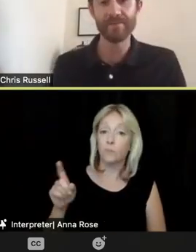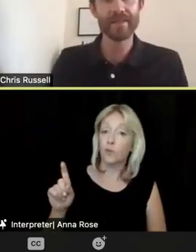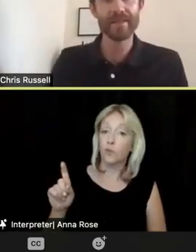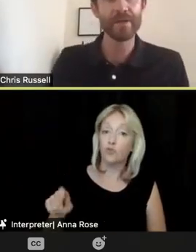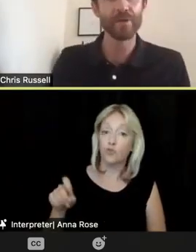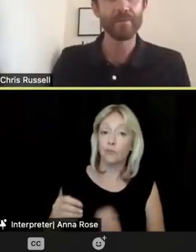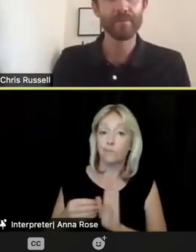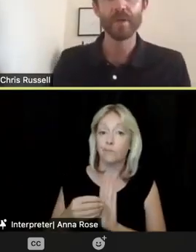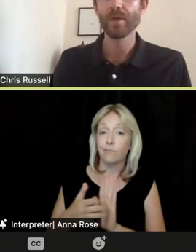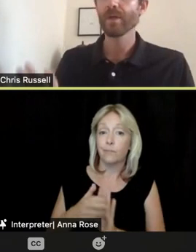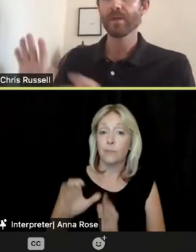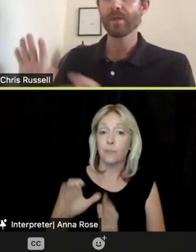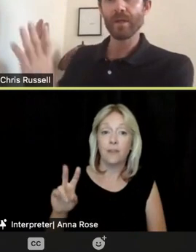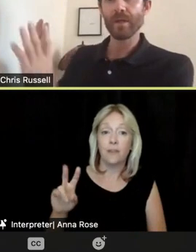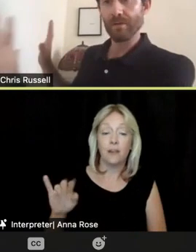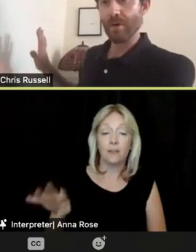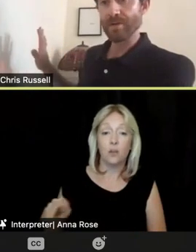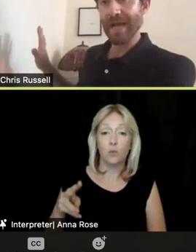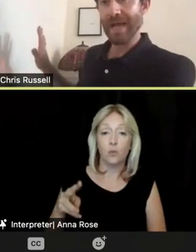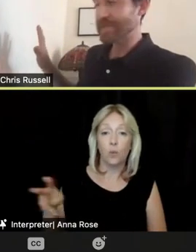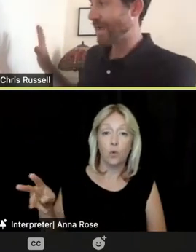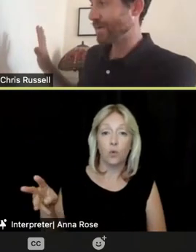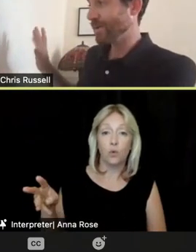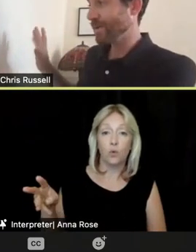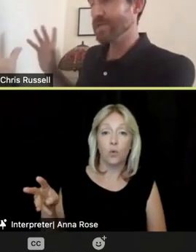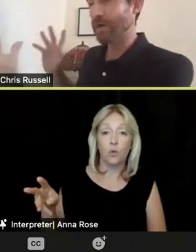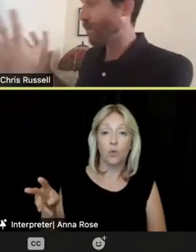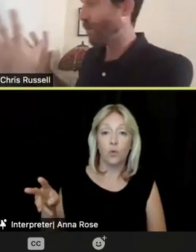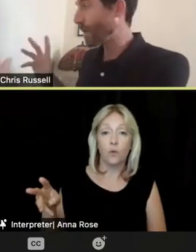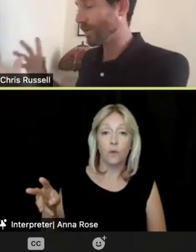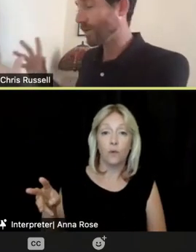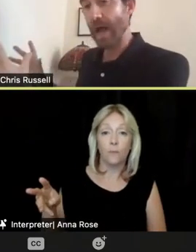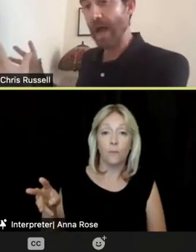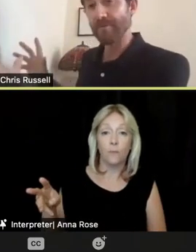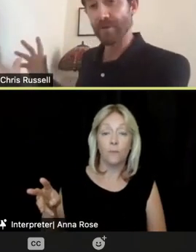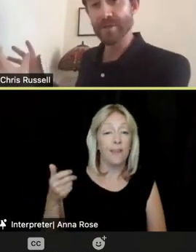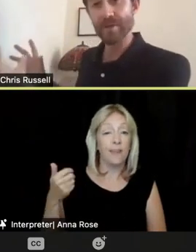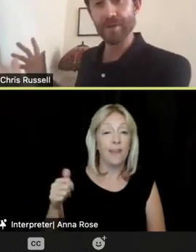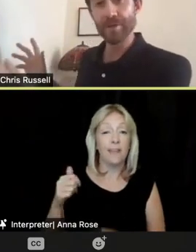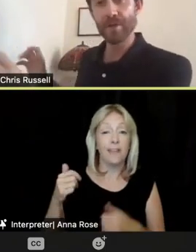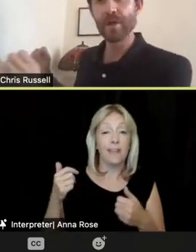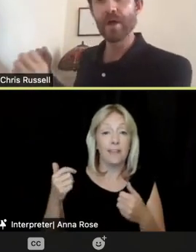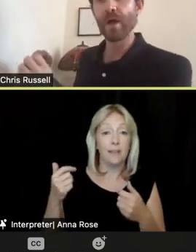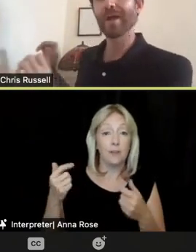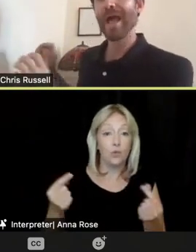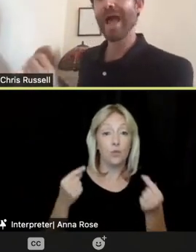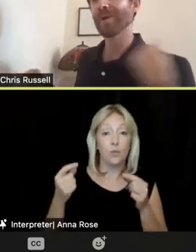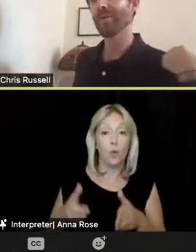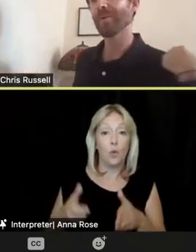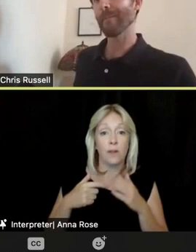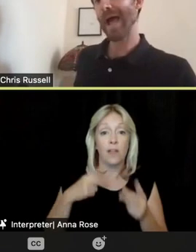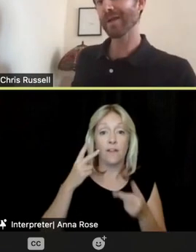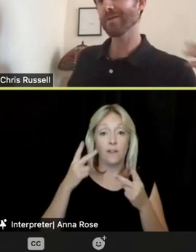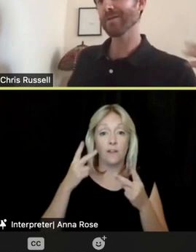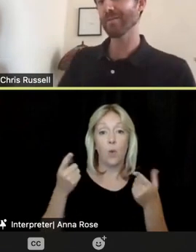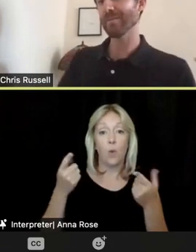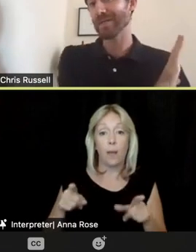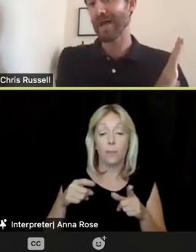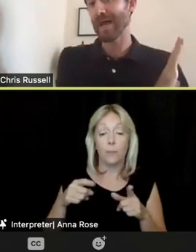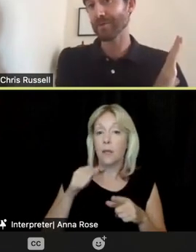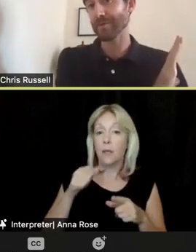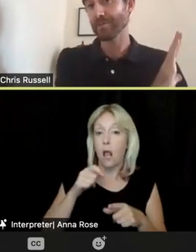child's CVI schedule. That those types of activities that require a lot of use of vision are going to happen with her